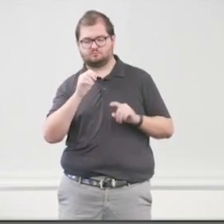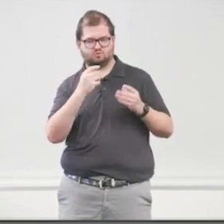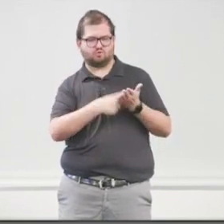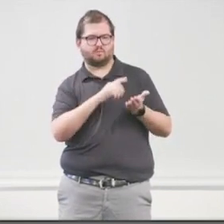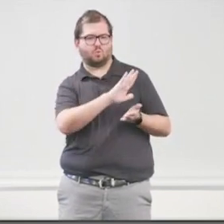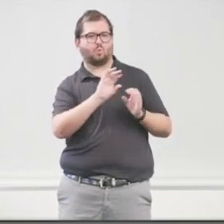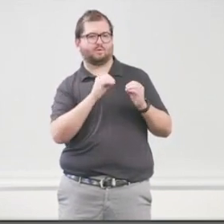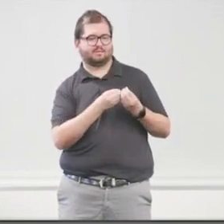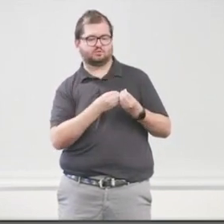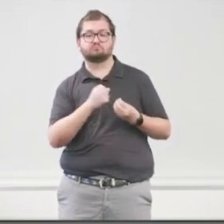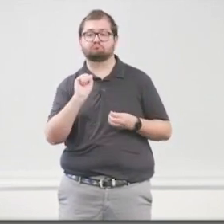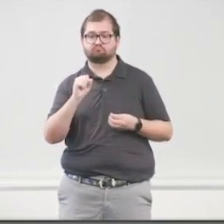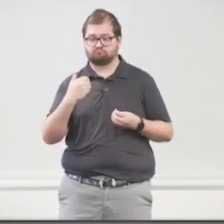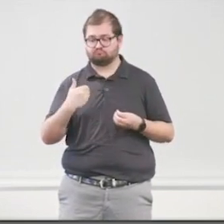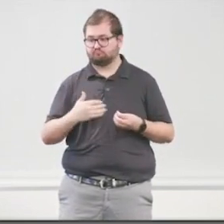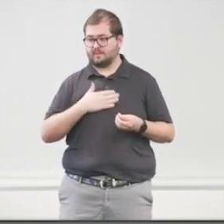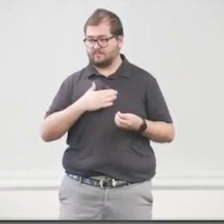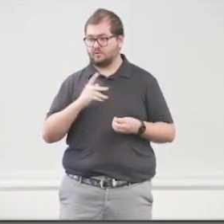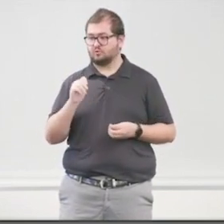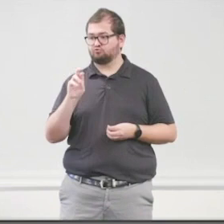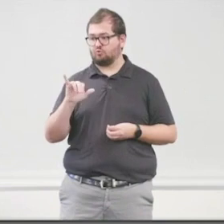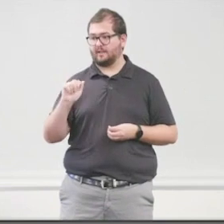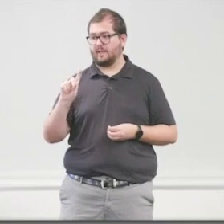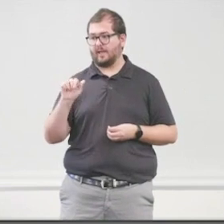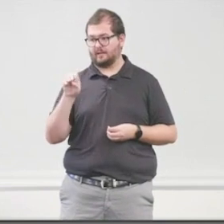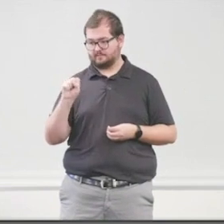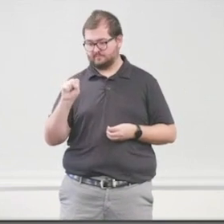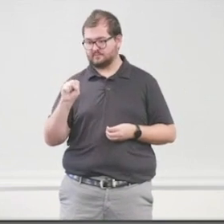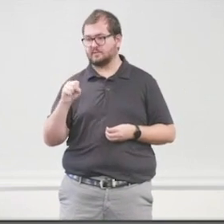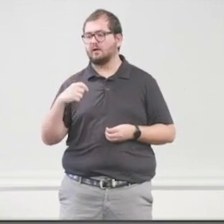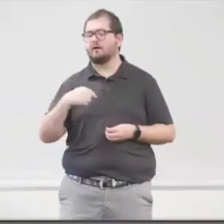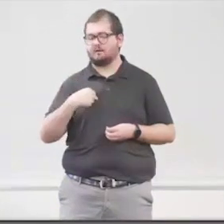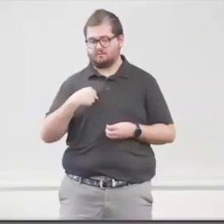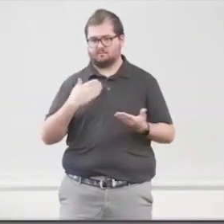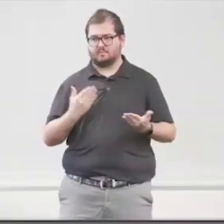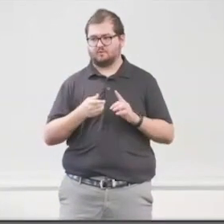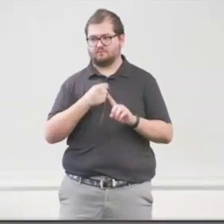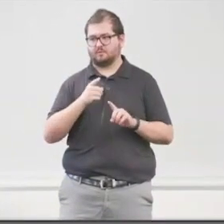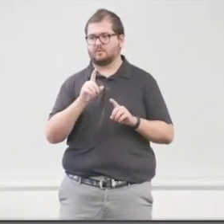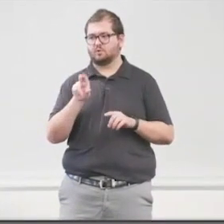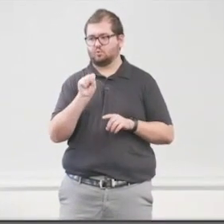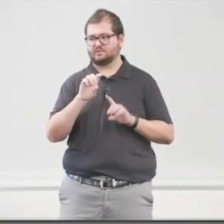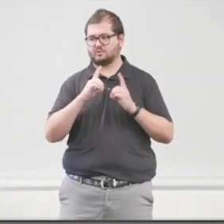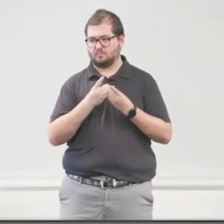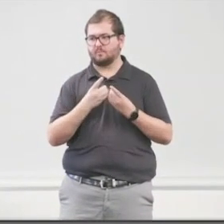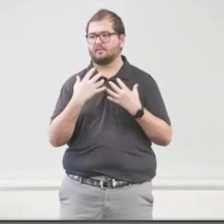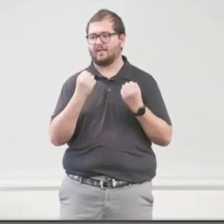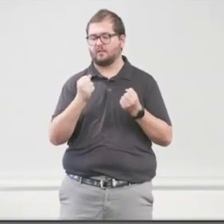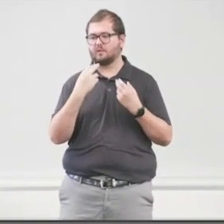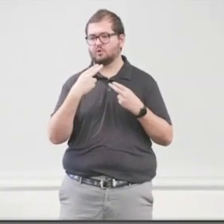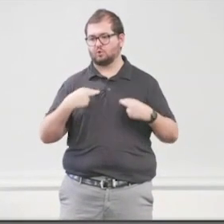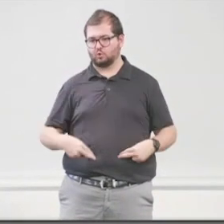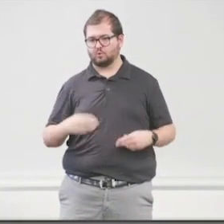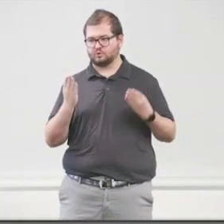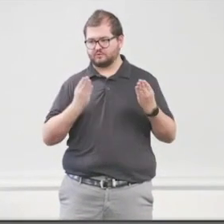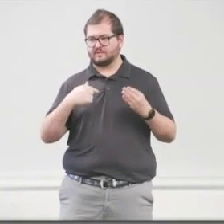represent. Certainly, happy to do so. My name is Troy Adams. I'm with the U.S. Department of Health and Human Services. My unit is